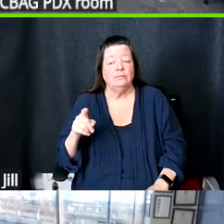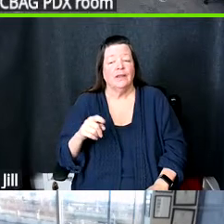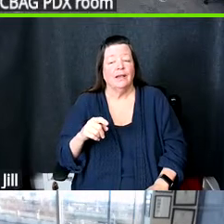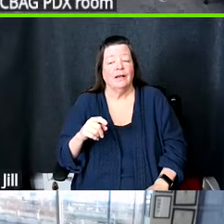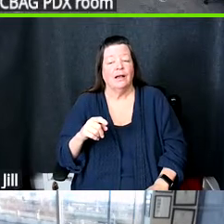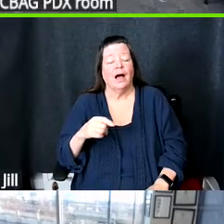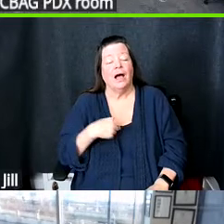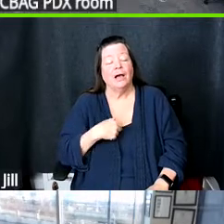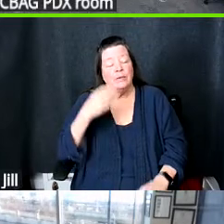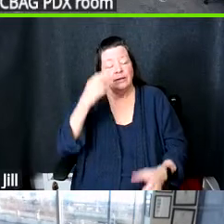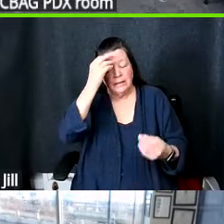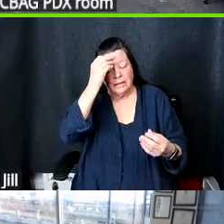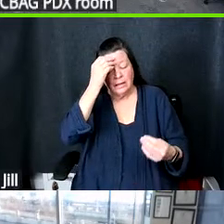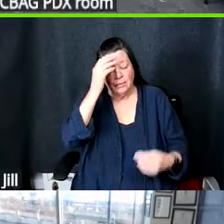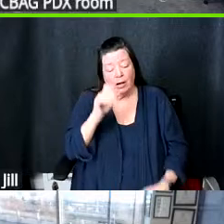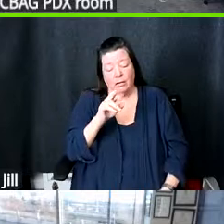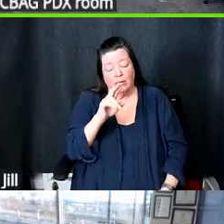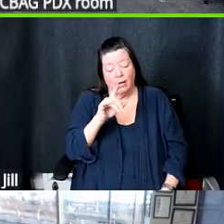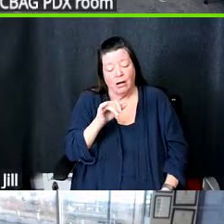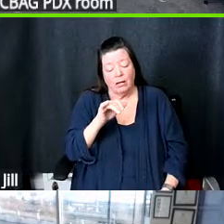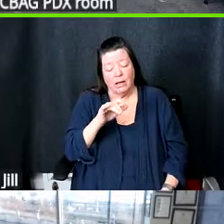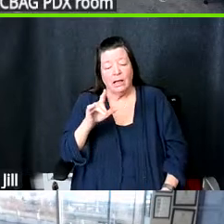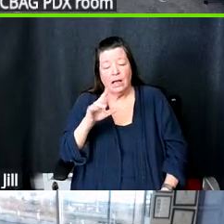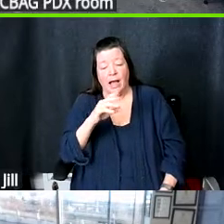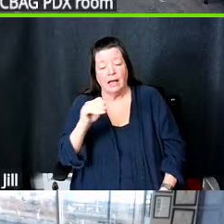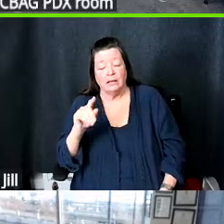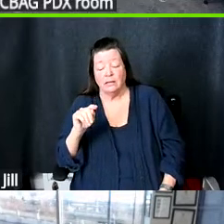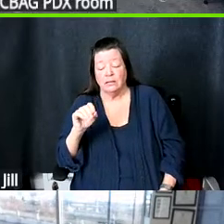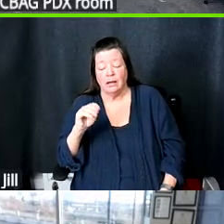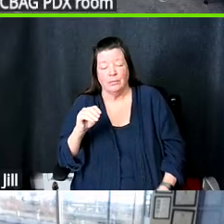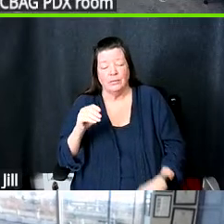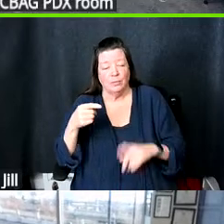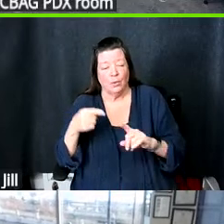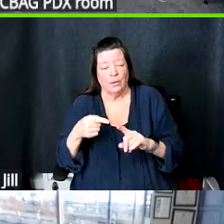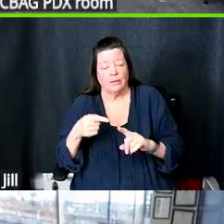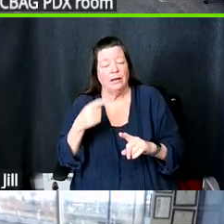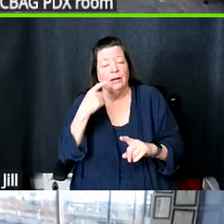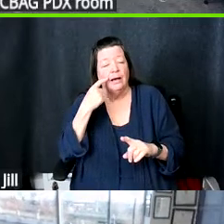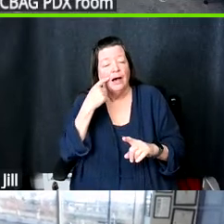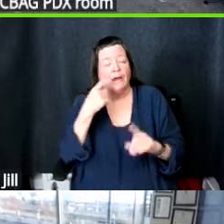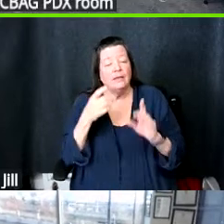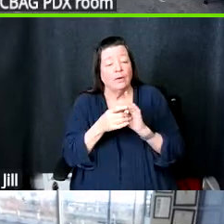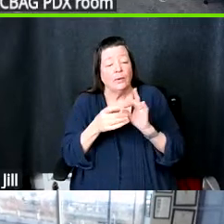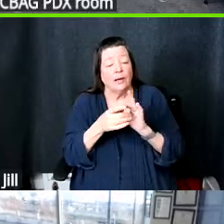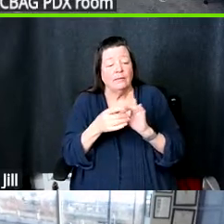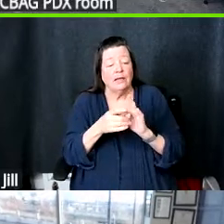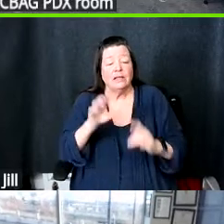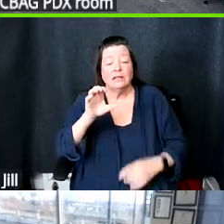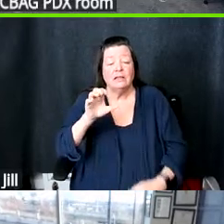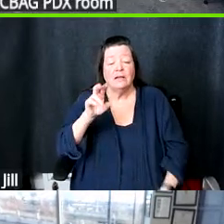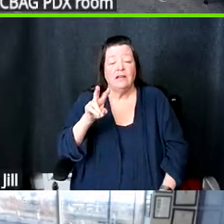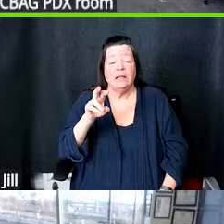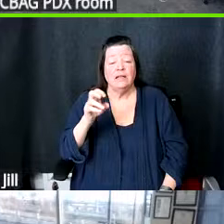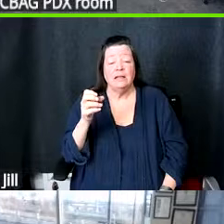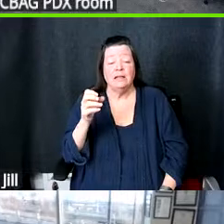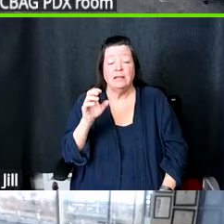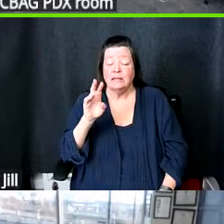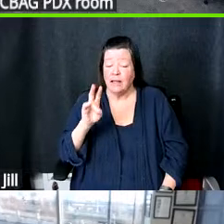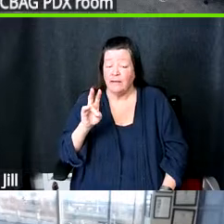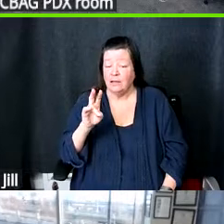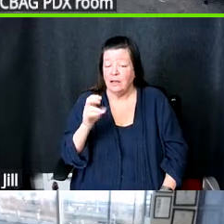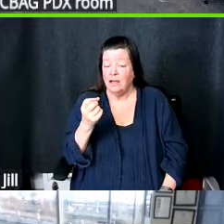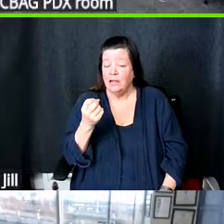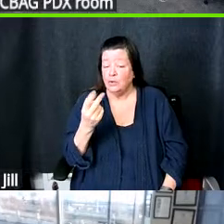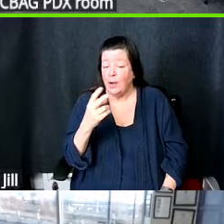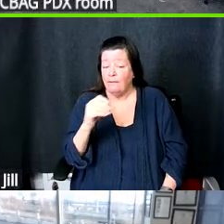and Tom's points, and I think for recommendations CB 7, 8, 12, and 13, I think you're right